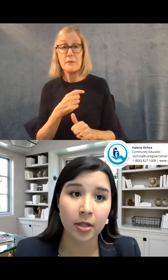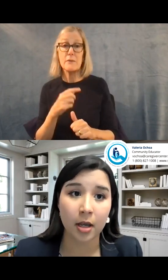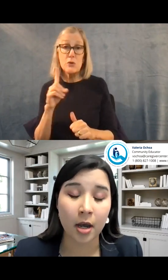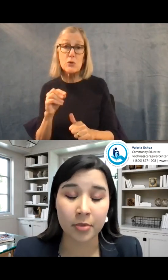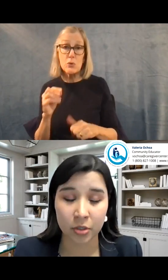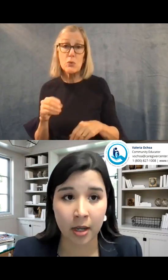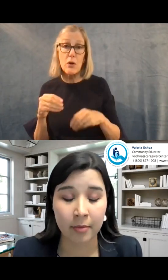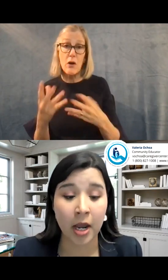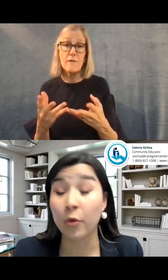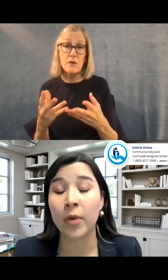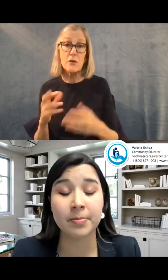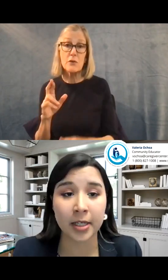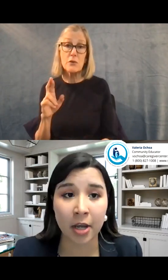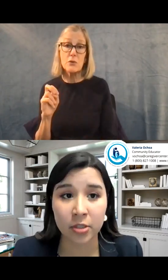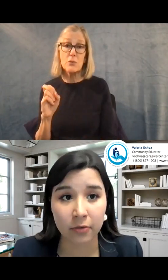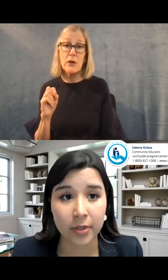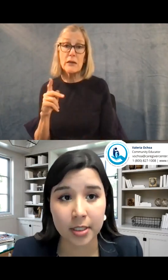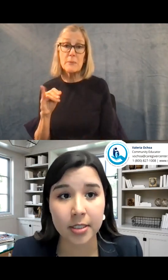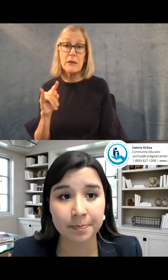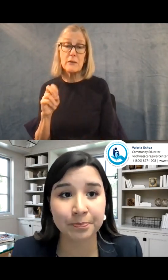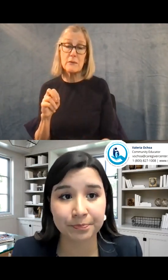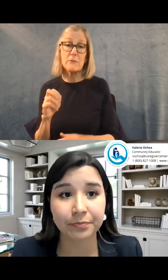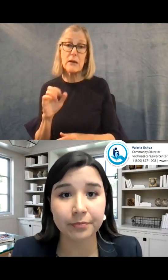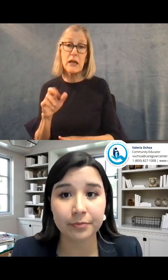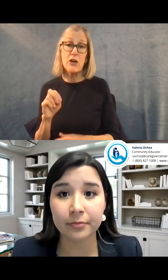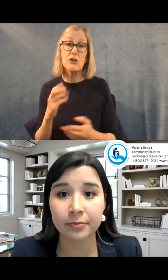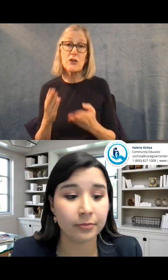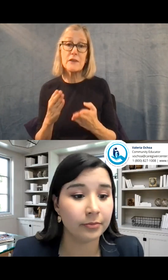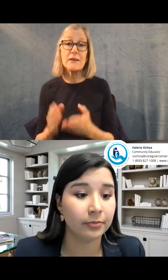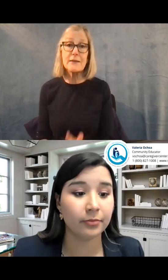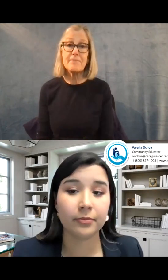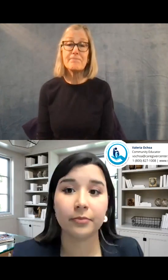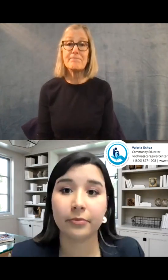care, our respite care services.